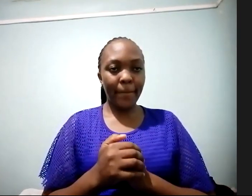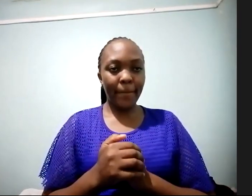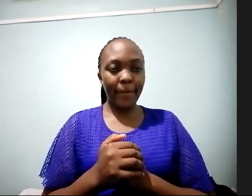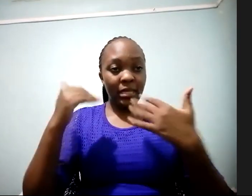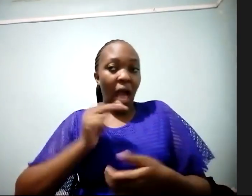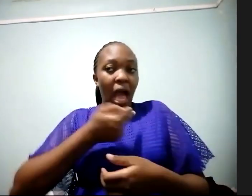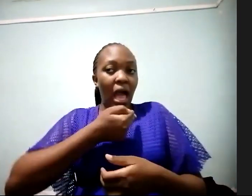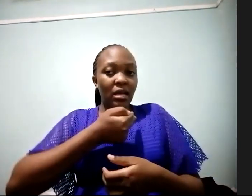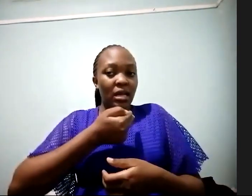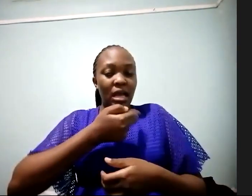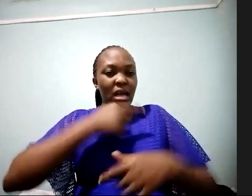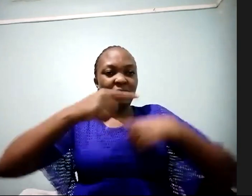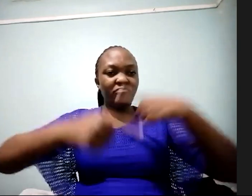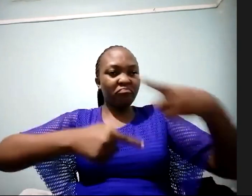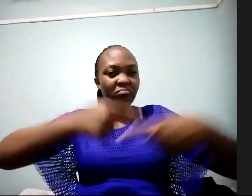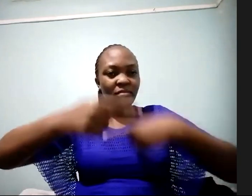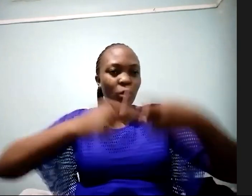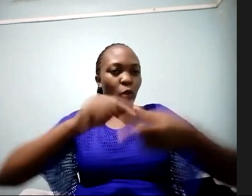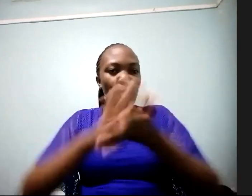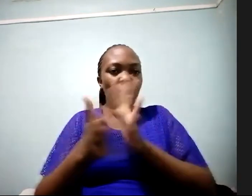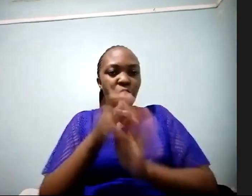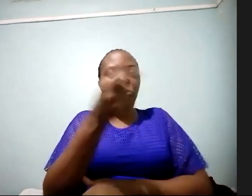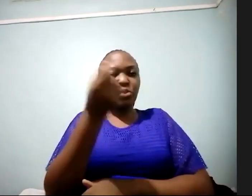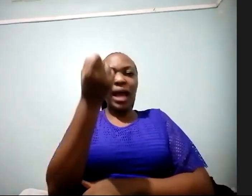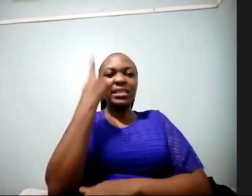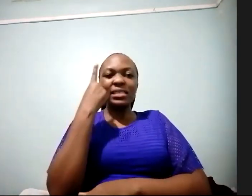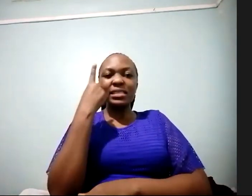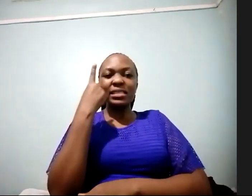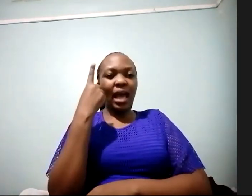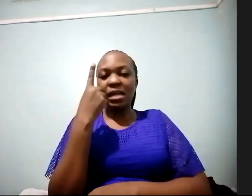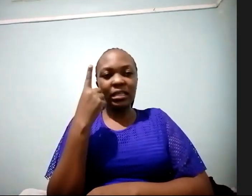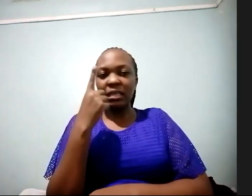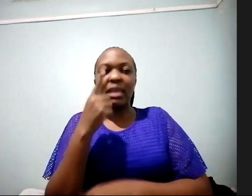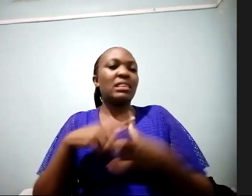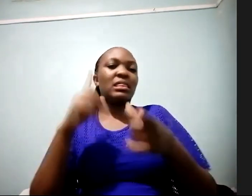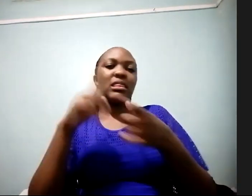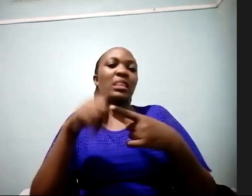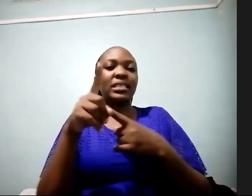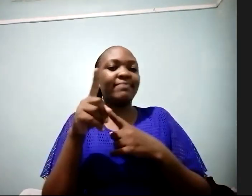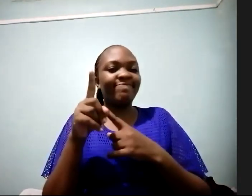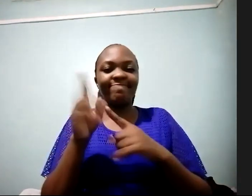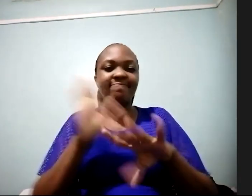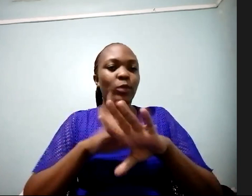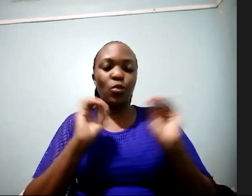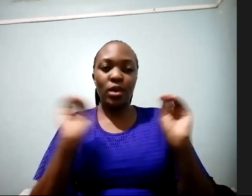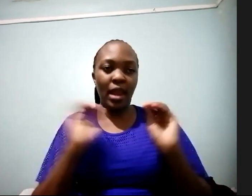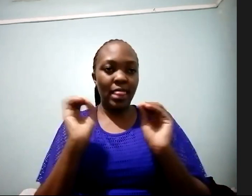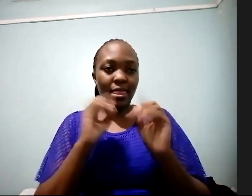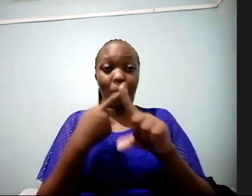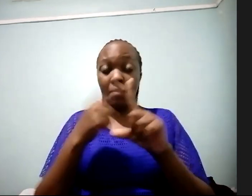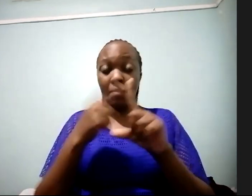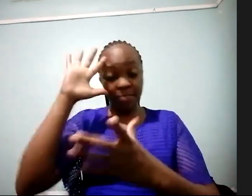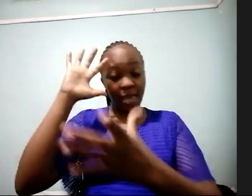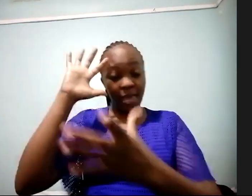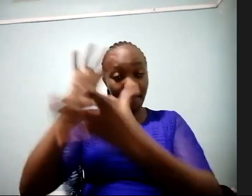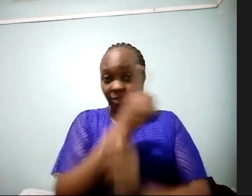believe majority of you are happy with the process. And today we'll get a small session to just touch base on how